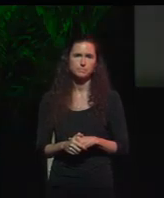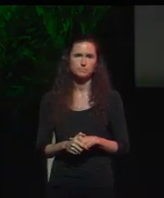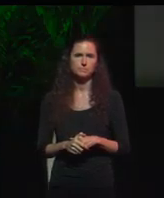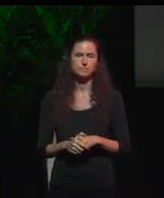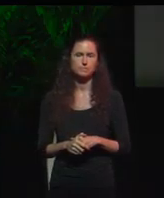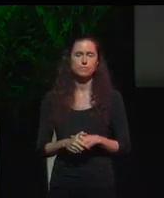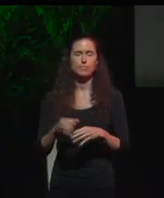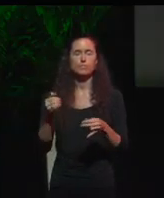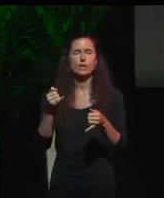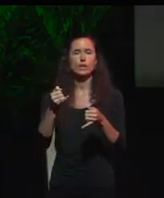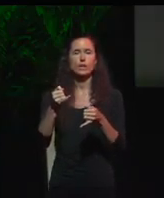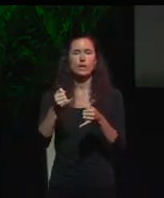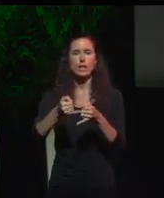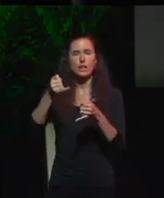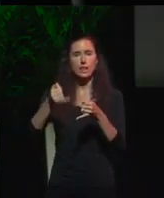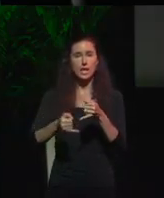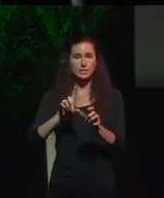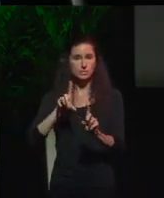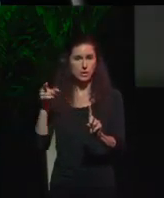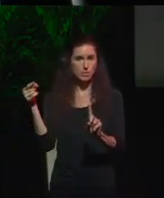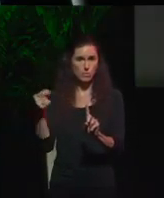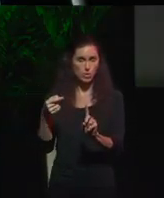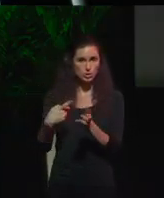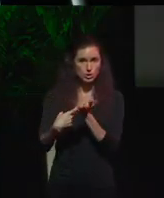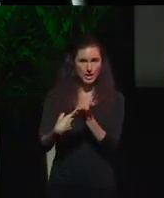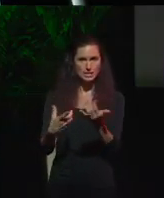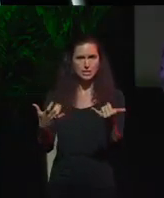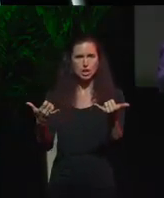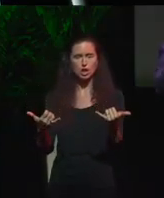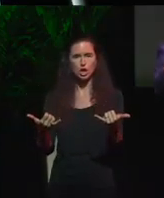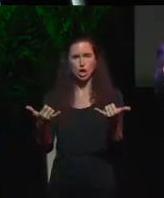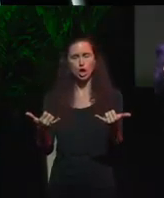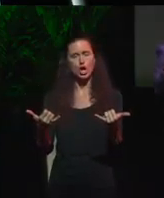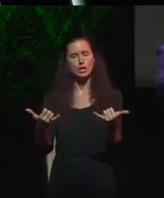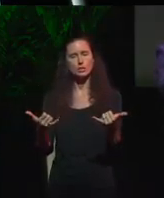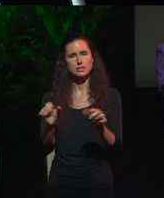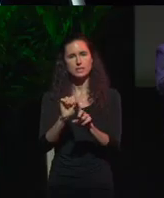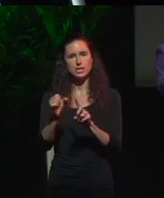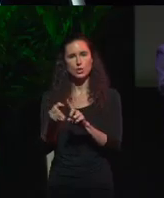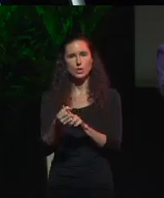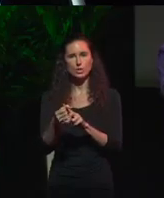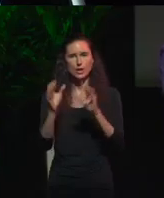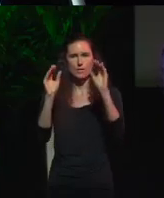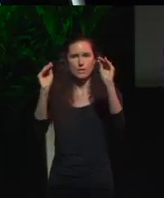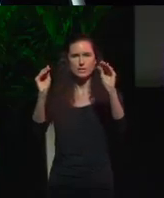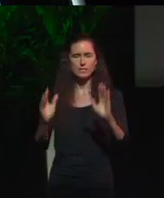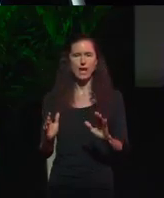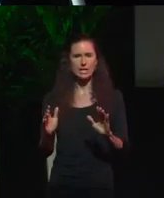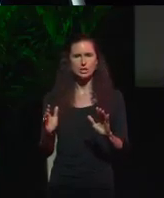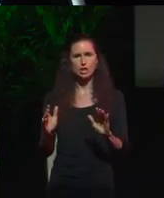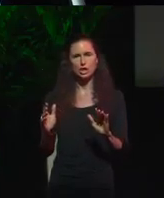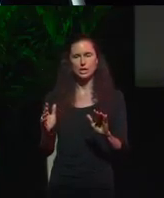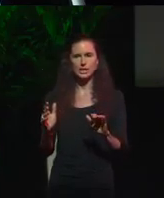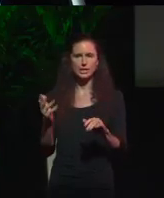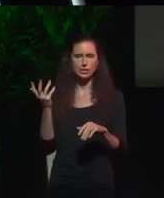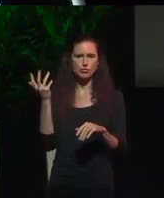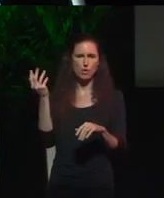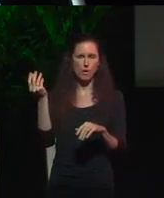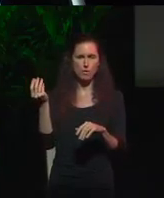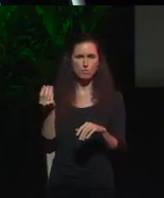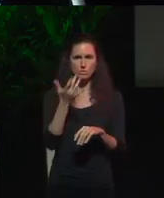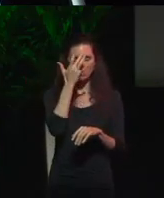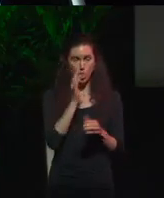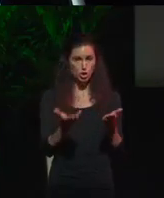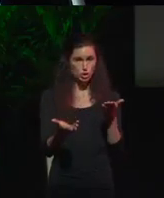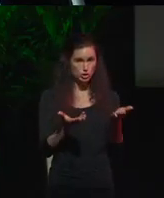So lastly, the point to touch upon is the current status for these faculty remote proctoring options. Smarter